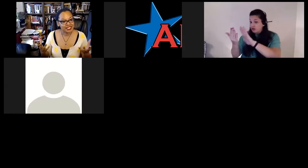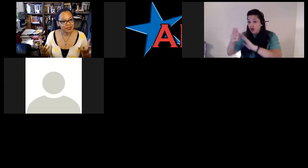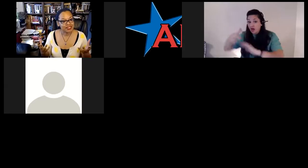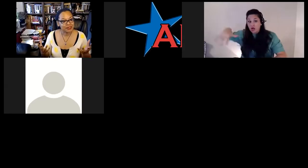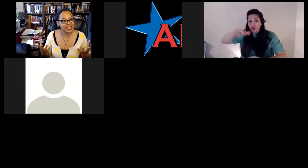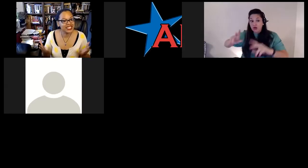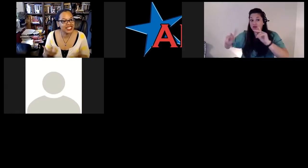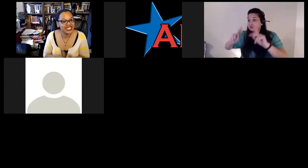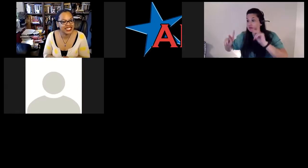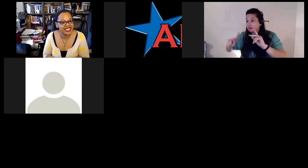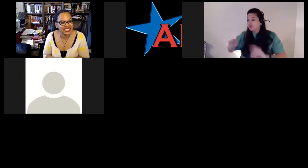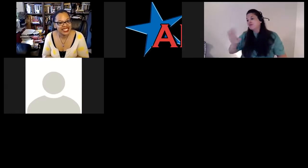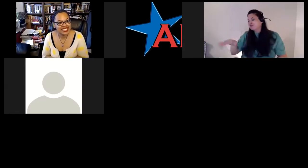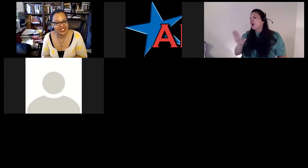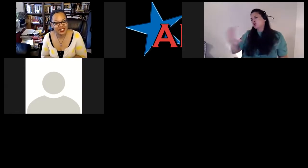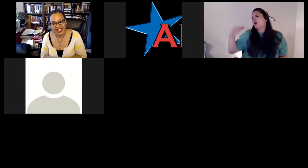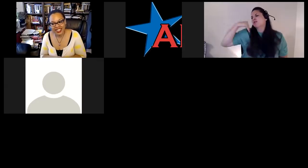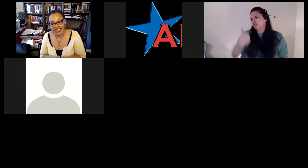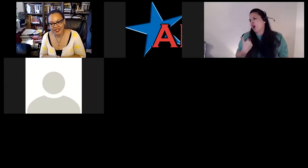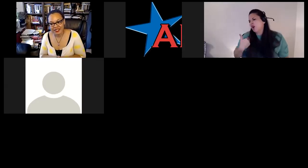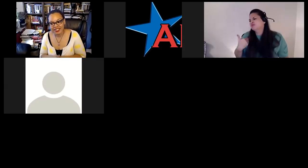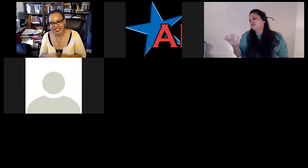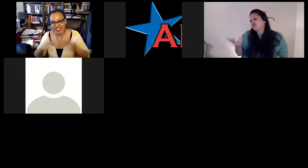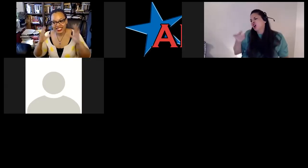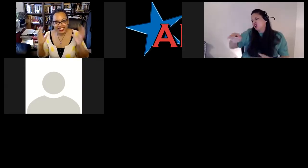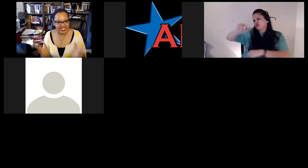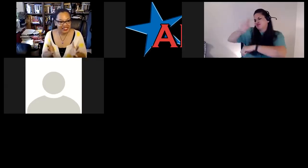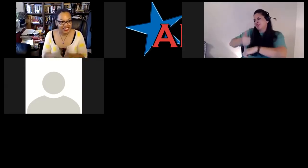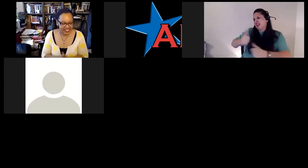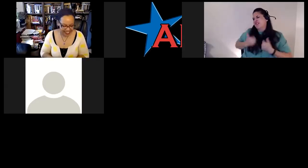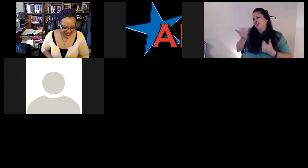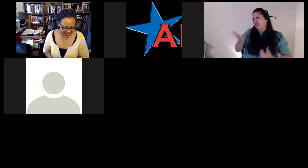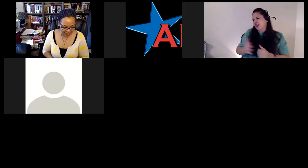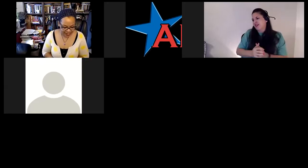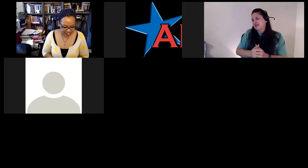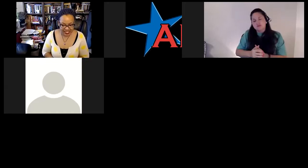racialized ableism. So I will leave it at